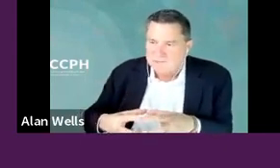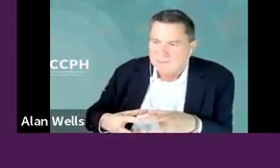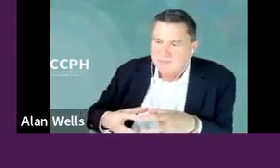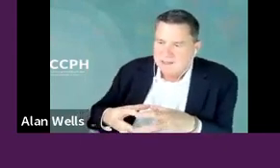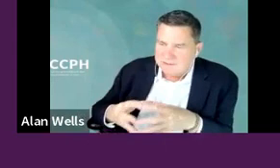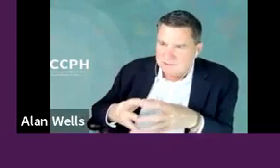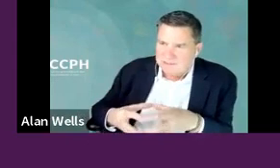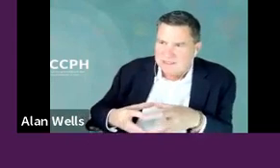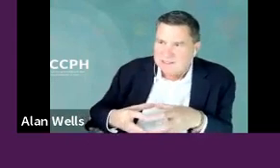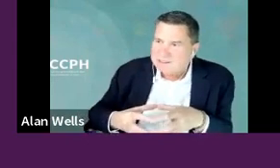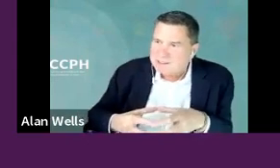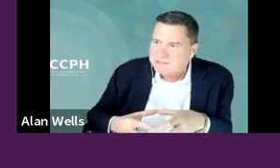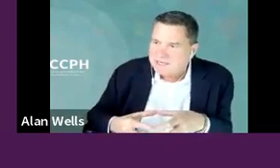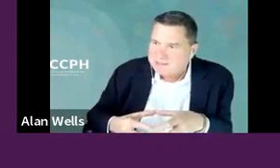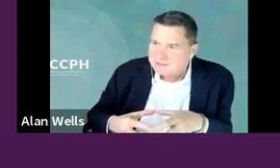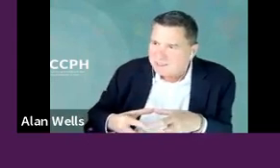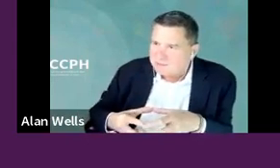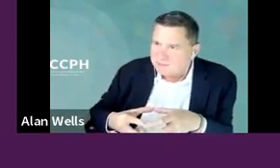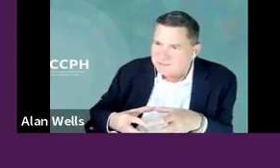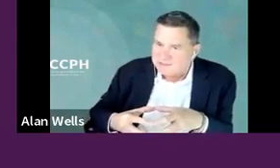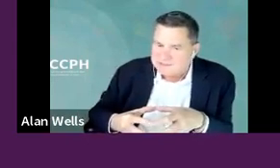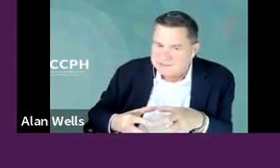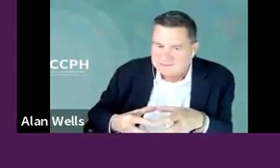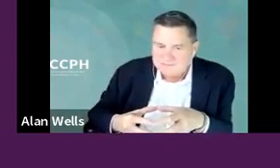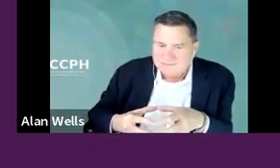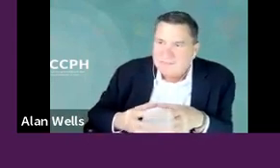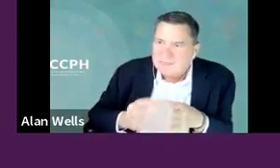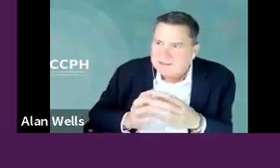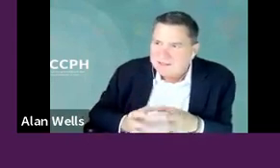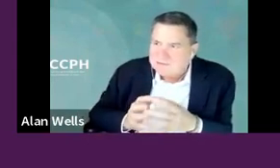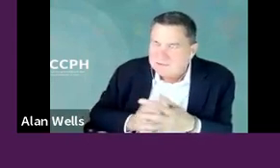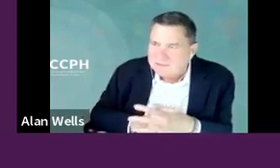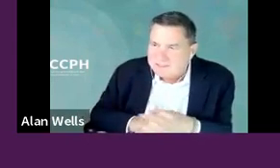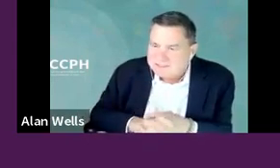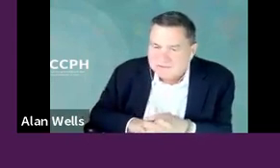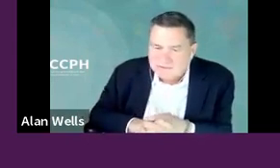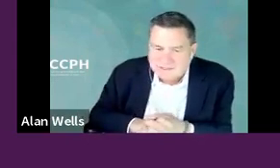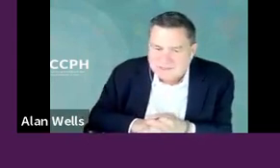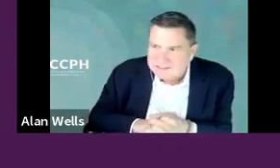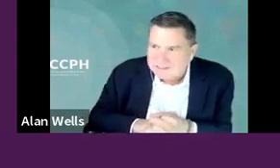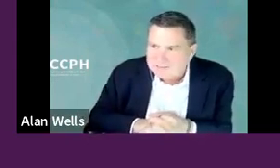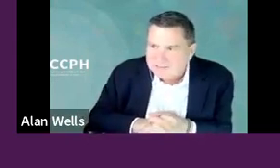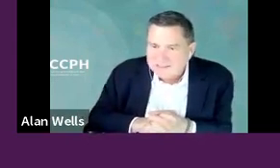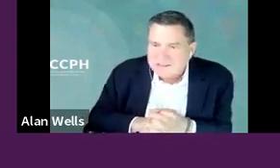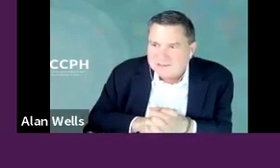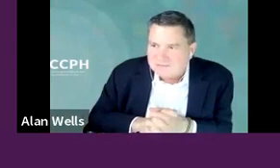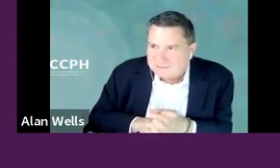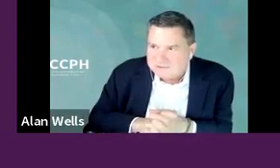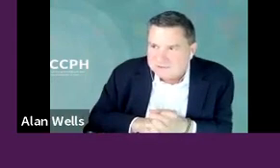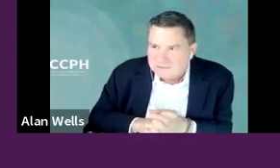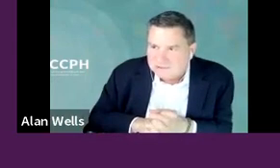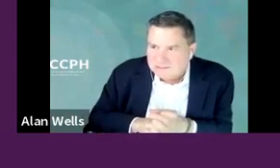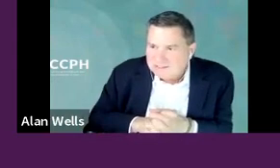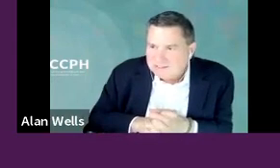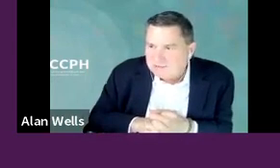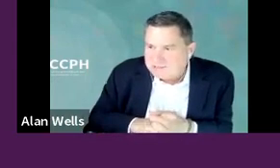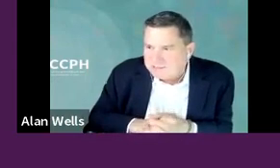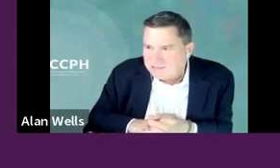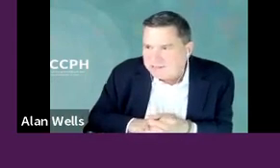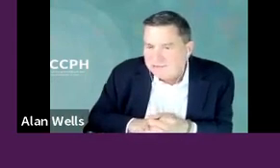break out and do that and come back and go back to our panelists. Thank you very much for your time today. I look forward